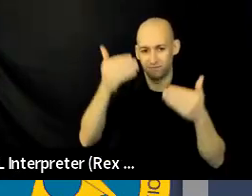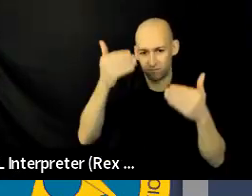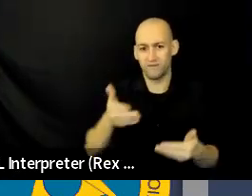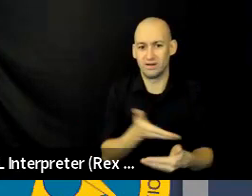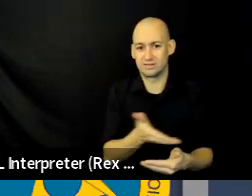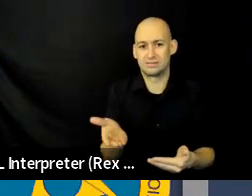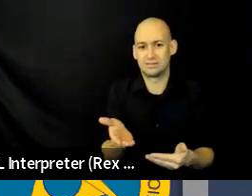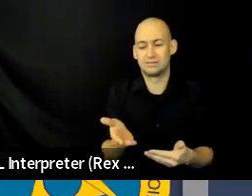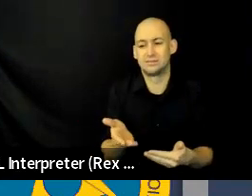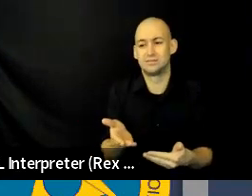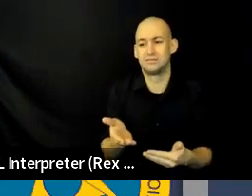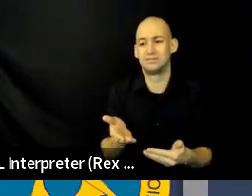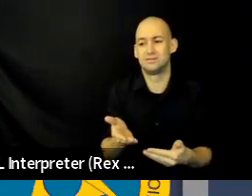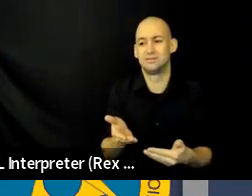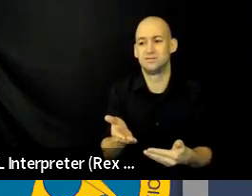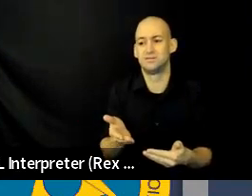us